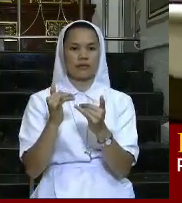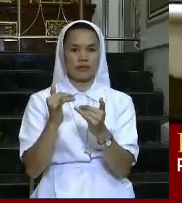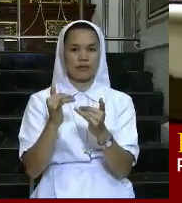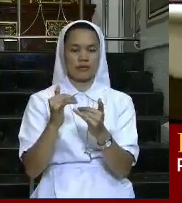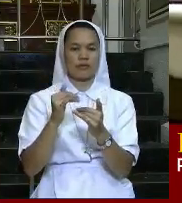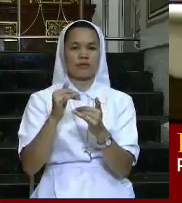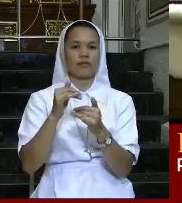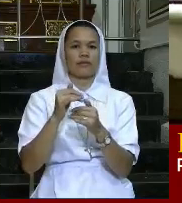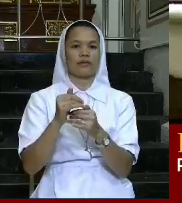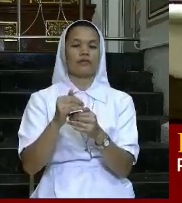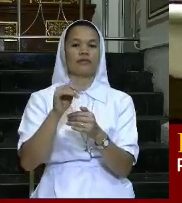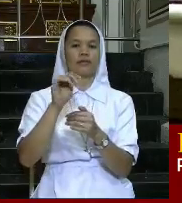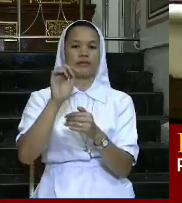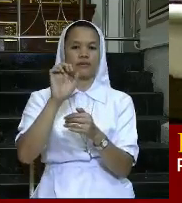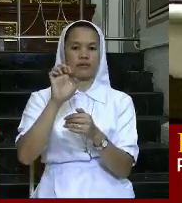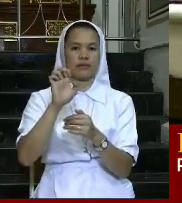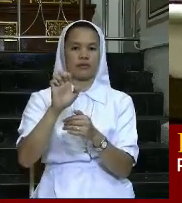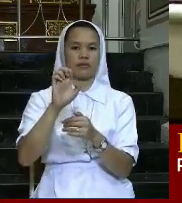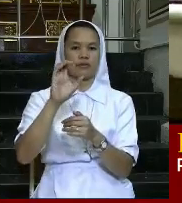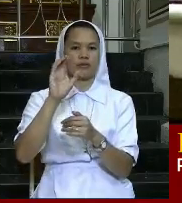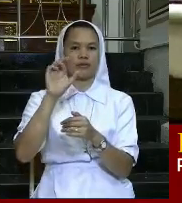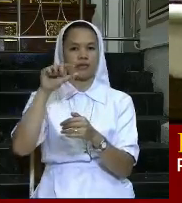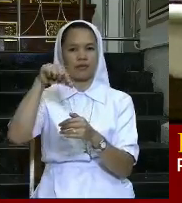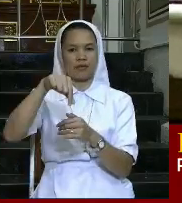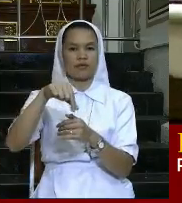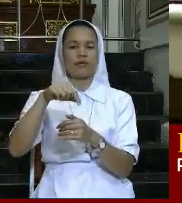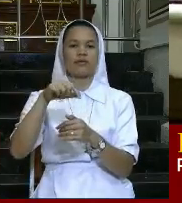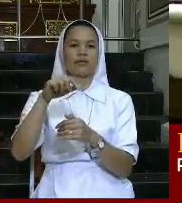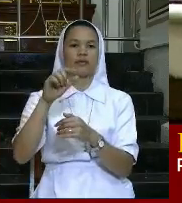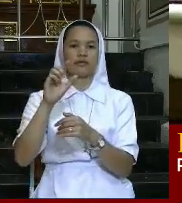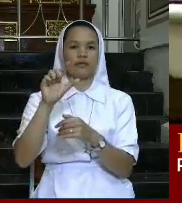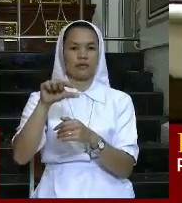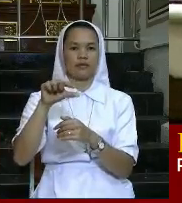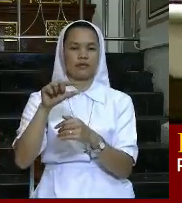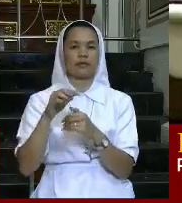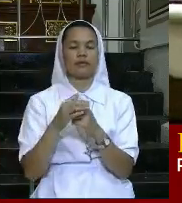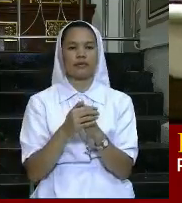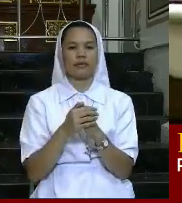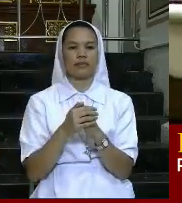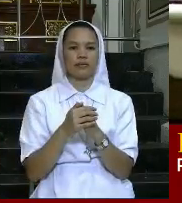enhanced community quarantine, I think it is most fitting